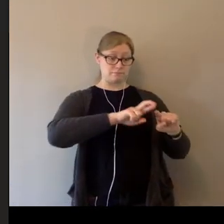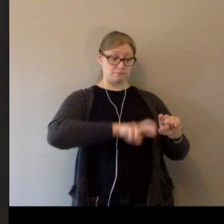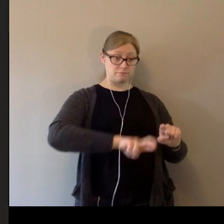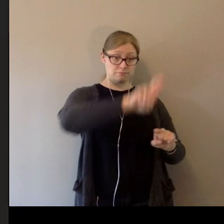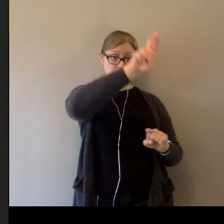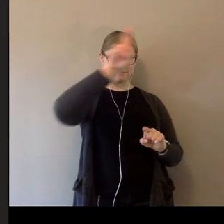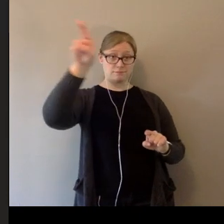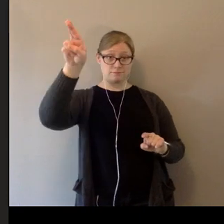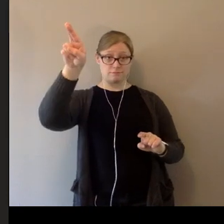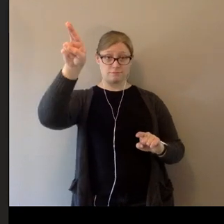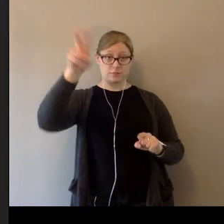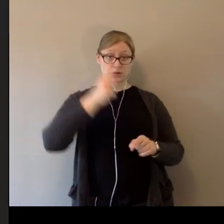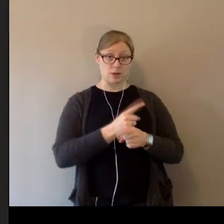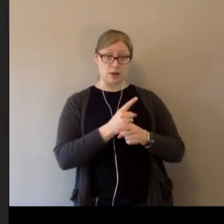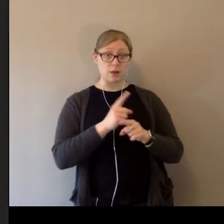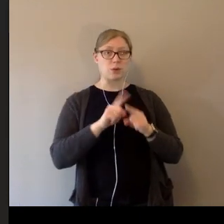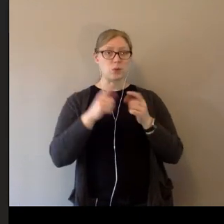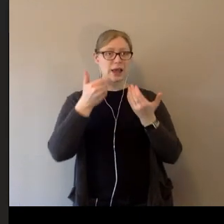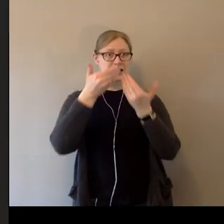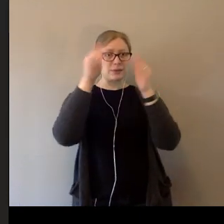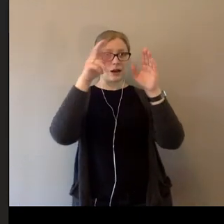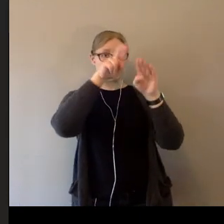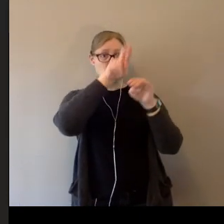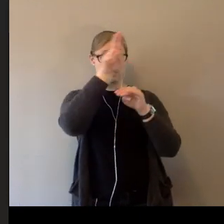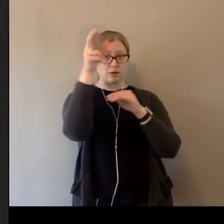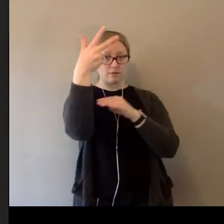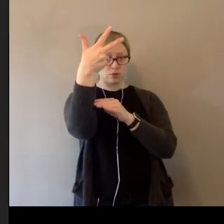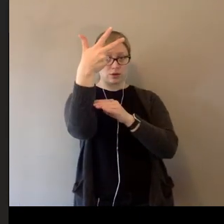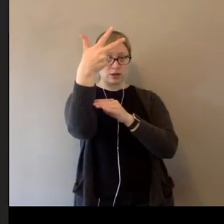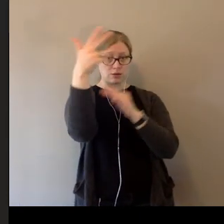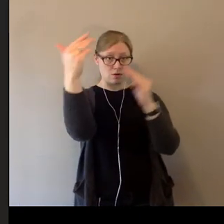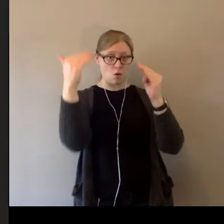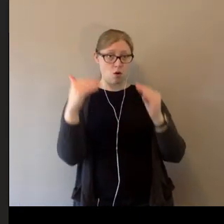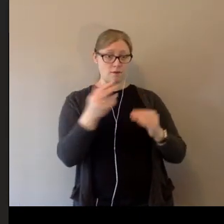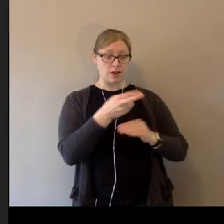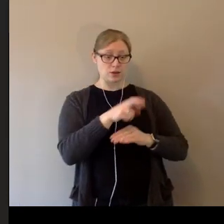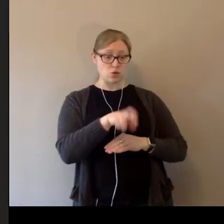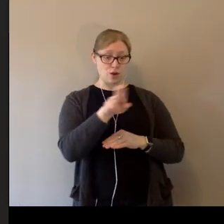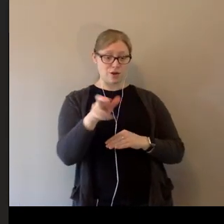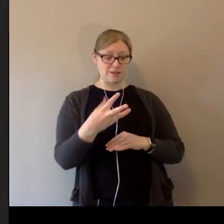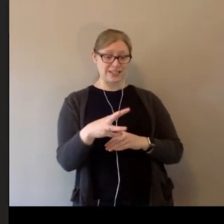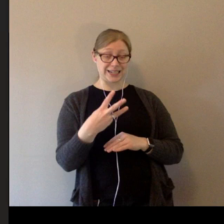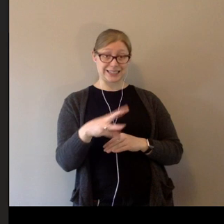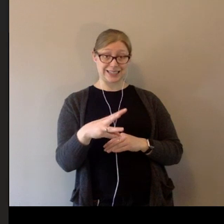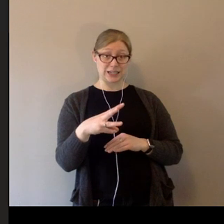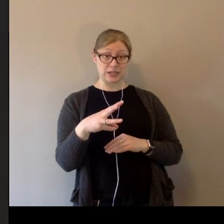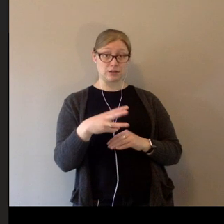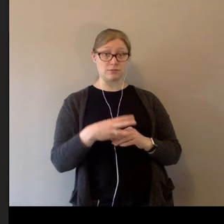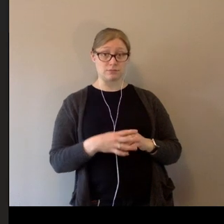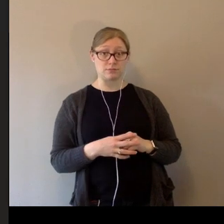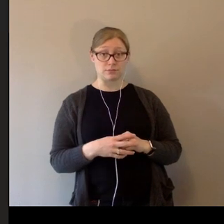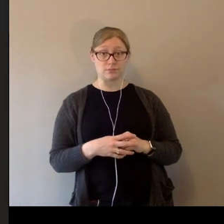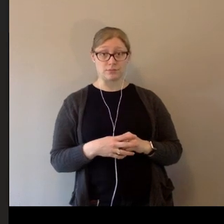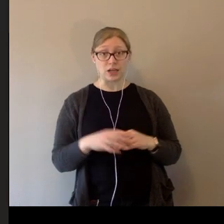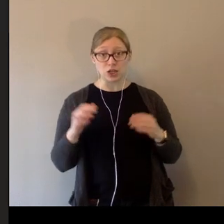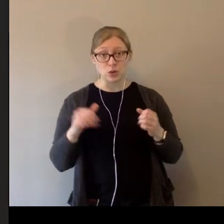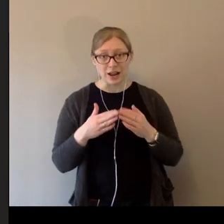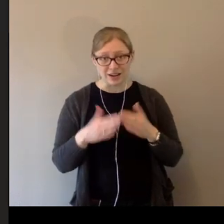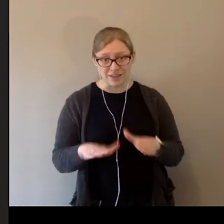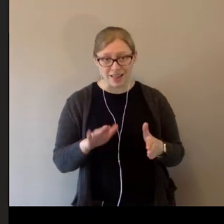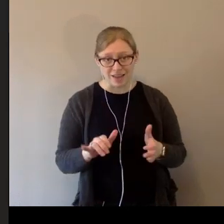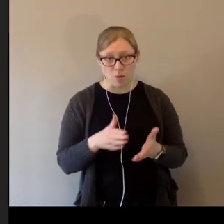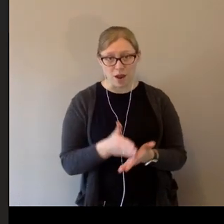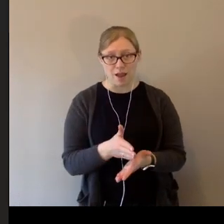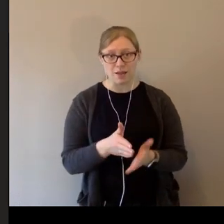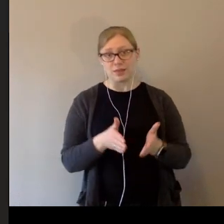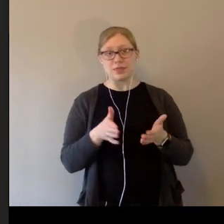Square root of 3 over the square root of 16. And so you can break up a radical in that way. And